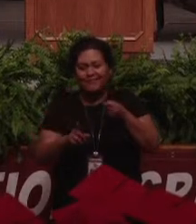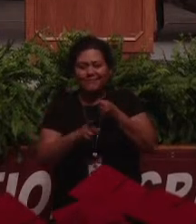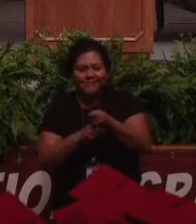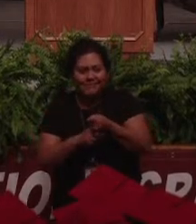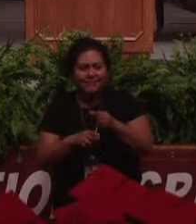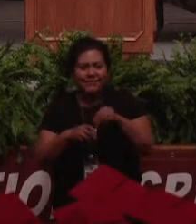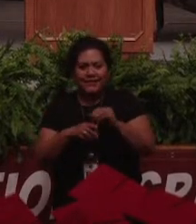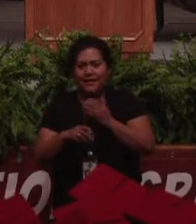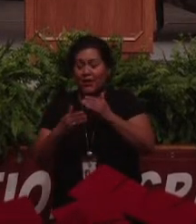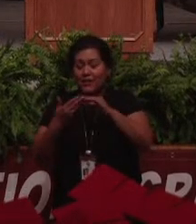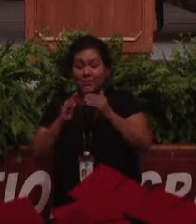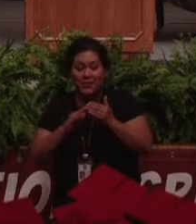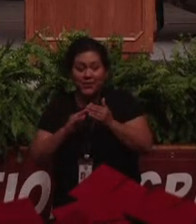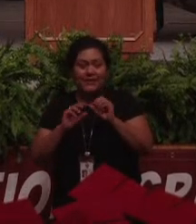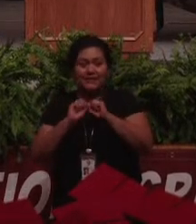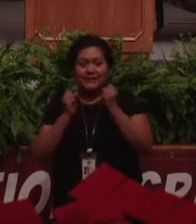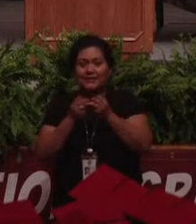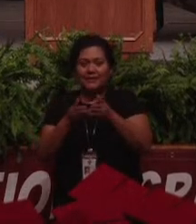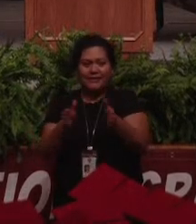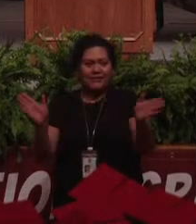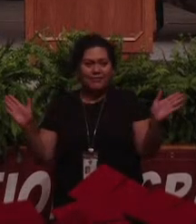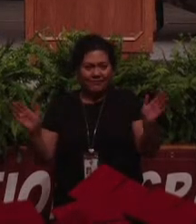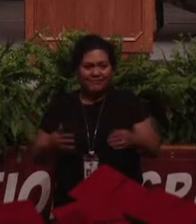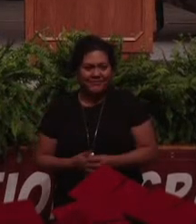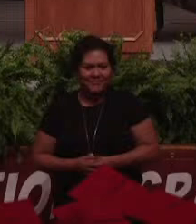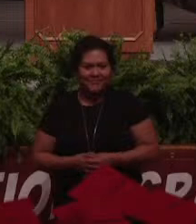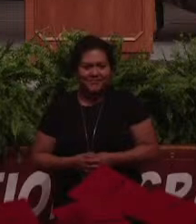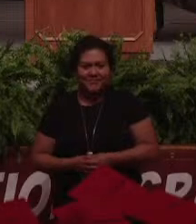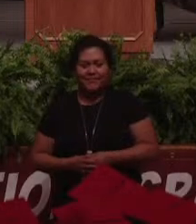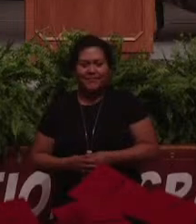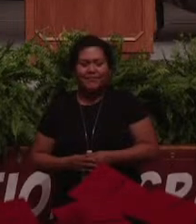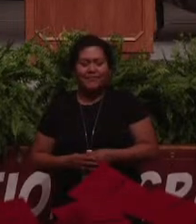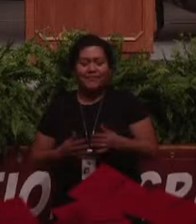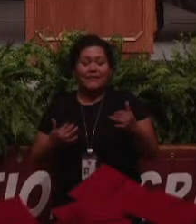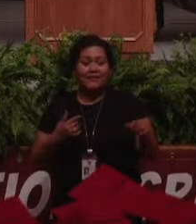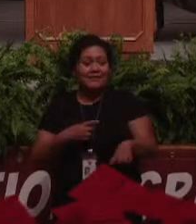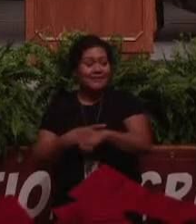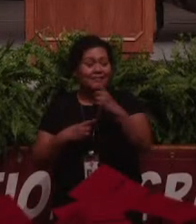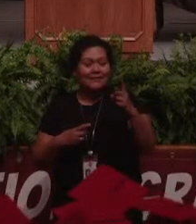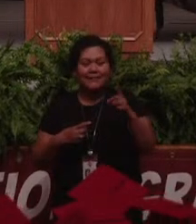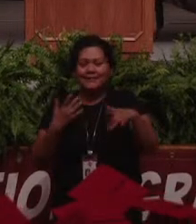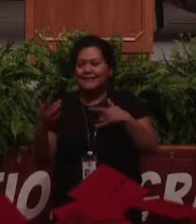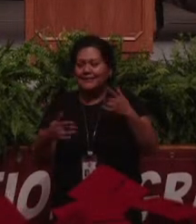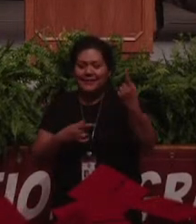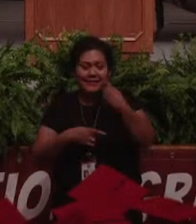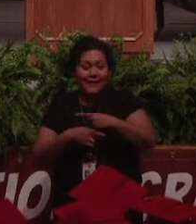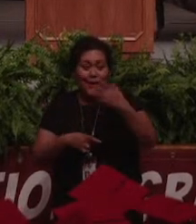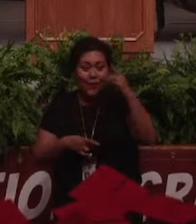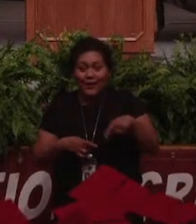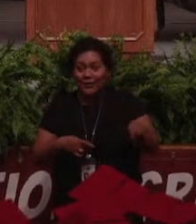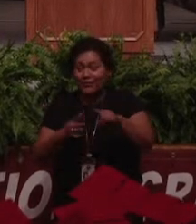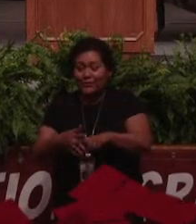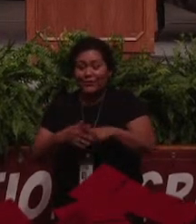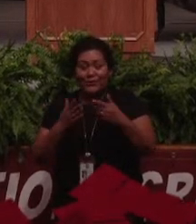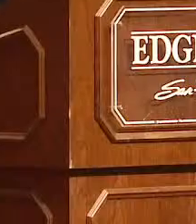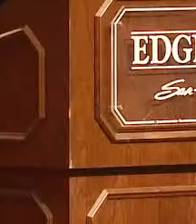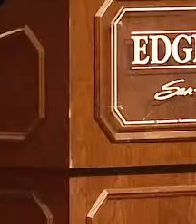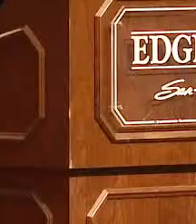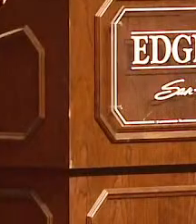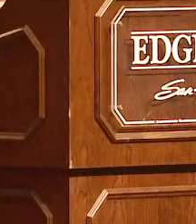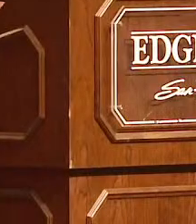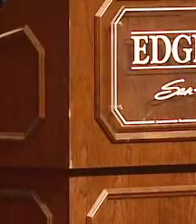our community and society at large. Today is an exciting day for you as you begin a new chapter full of